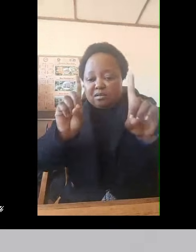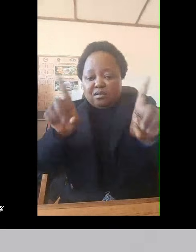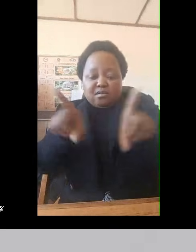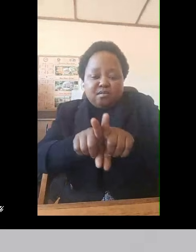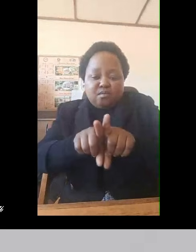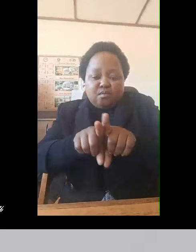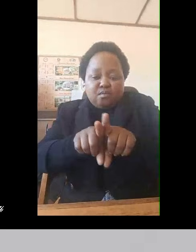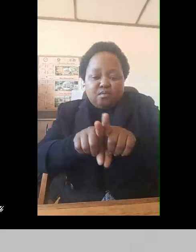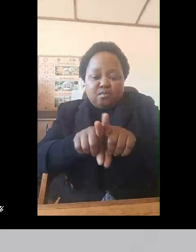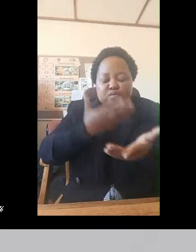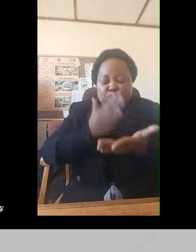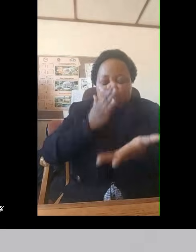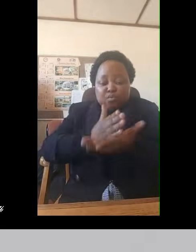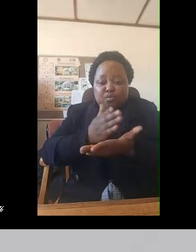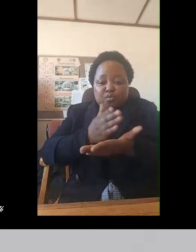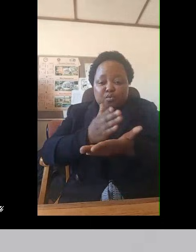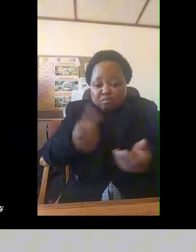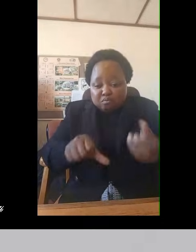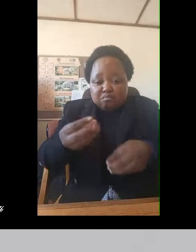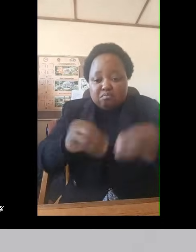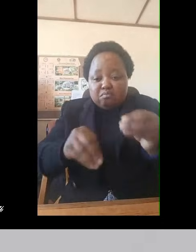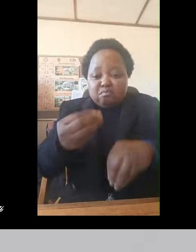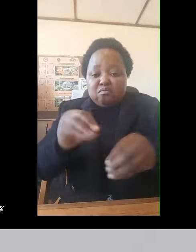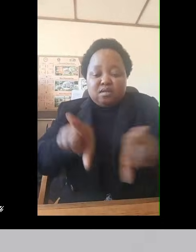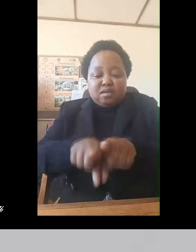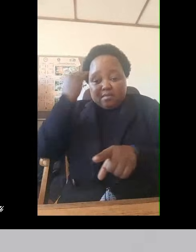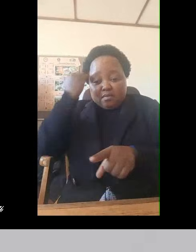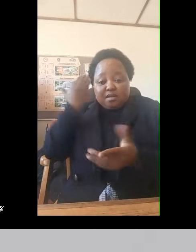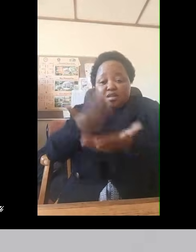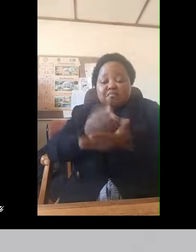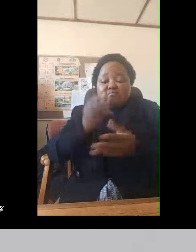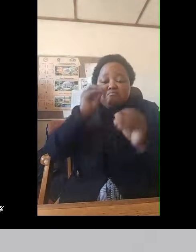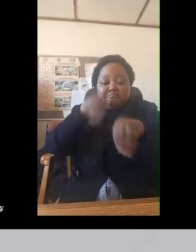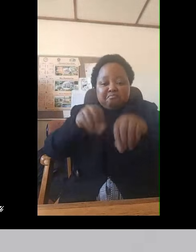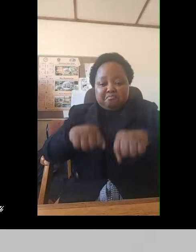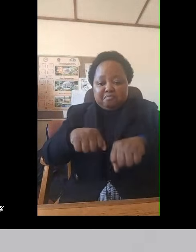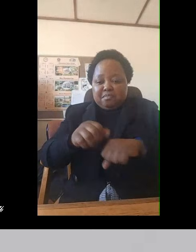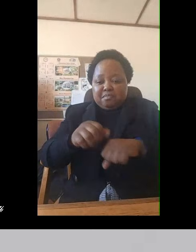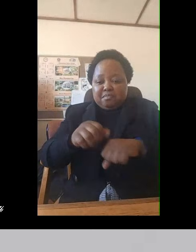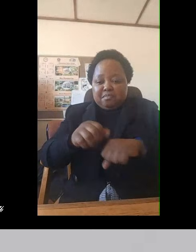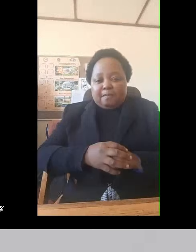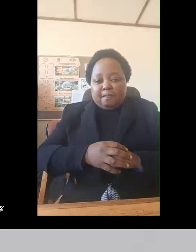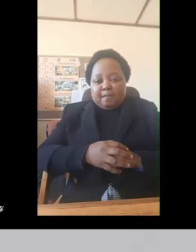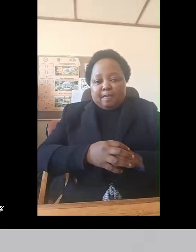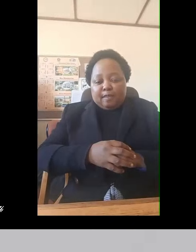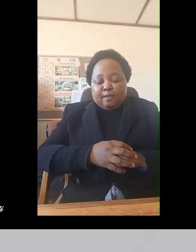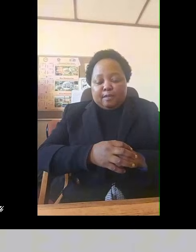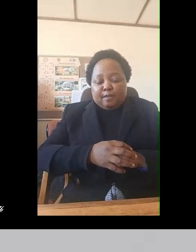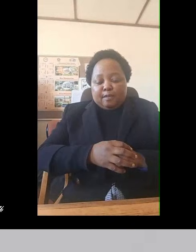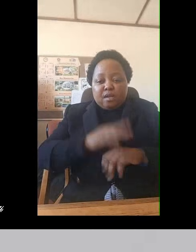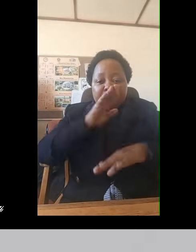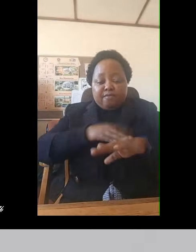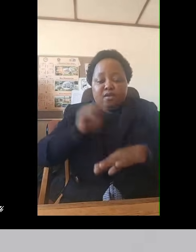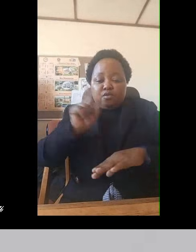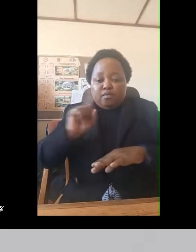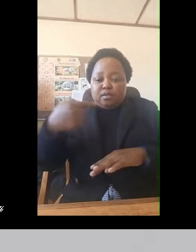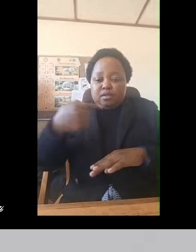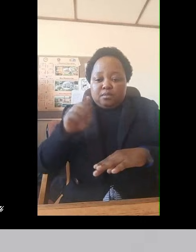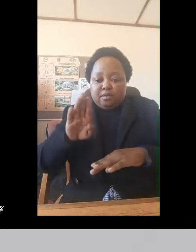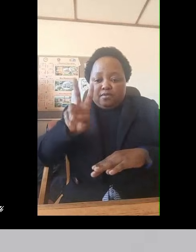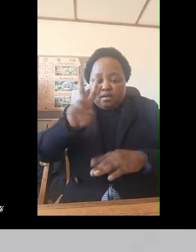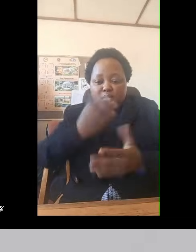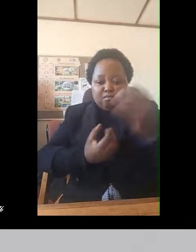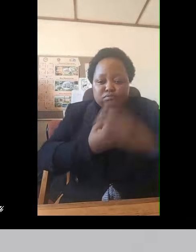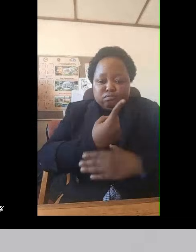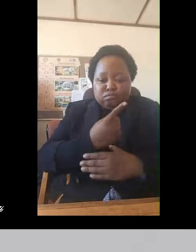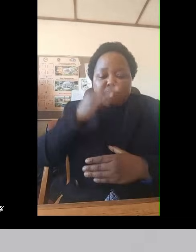journey possible. Uprooting the effects of GBV requires a